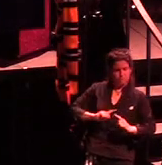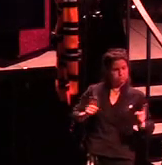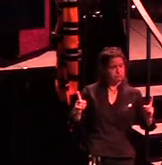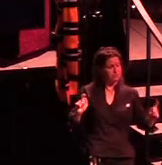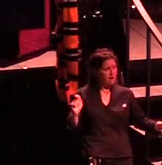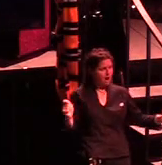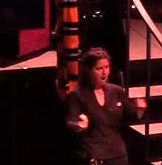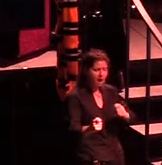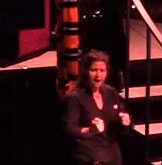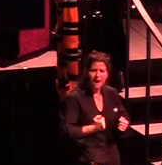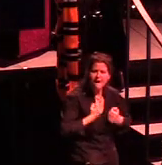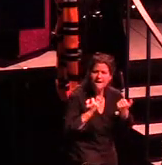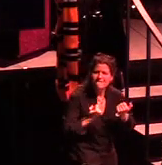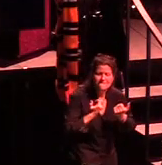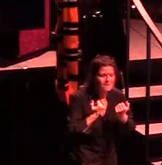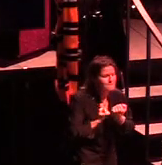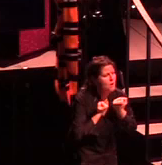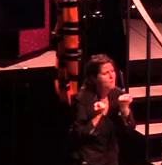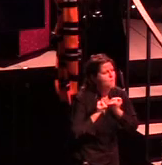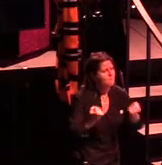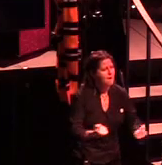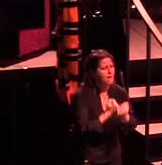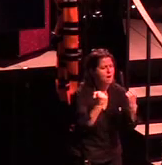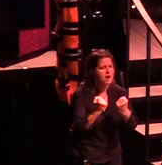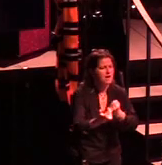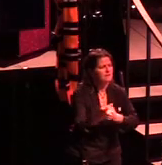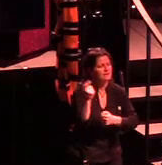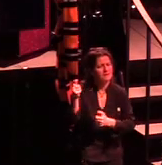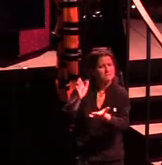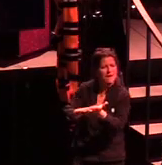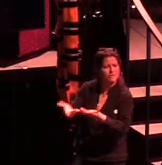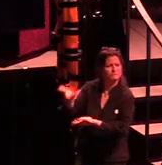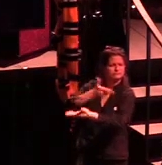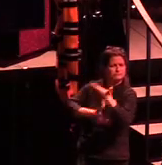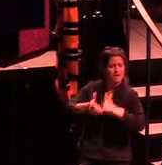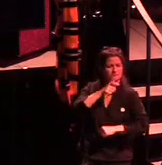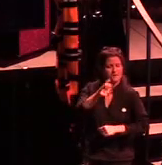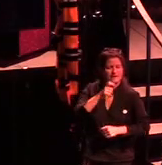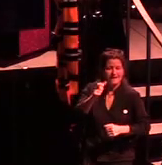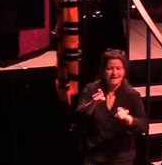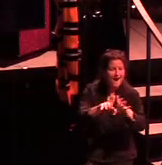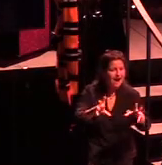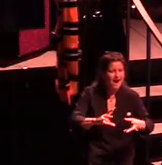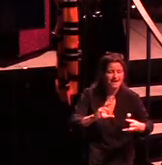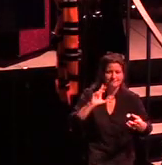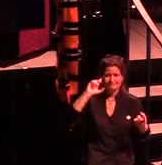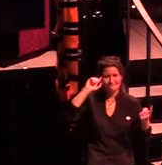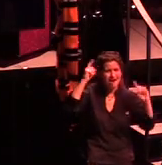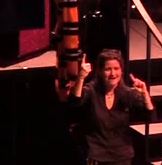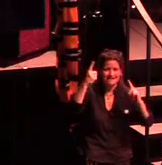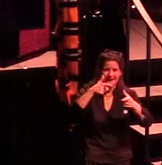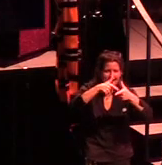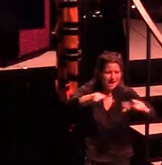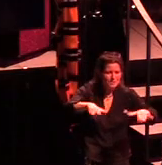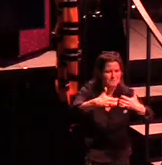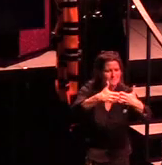nasty describes Tourette's as a crazy language generating machine whiskey and told me not